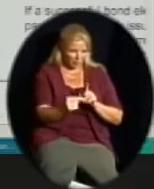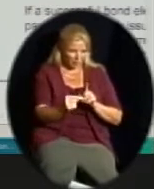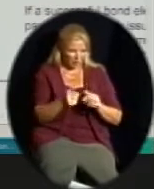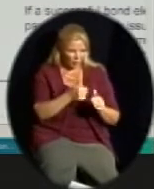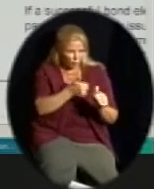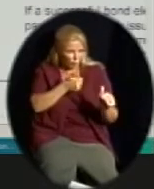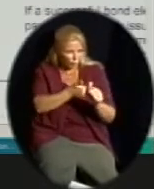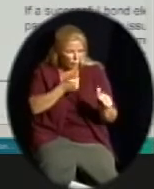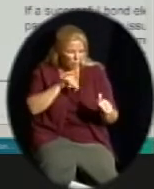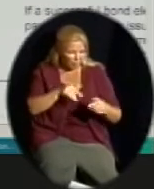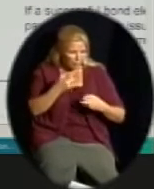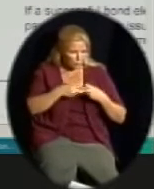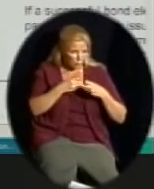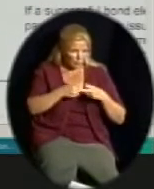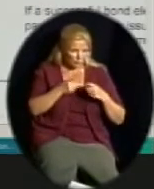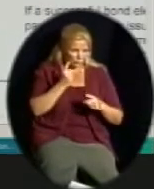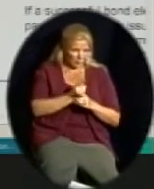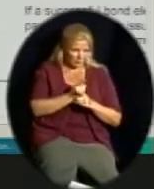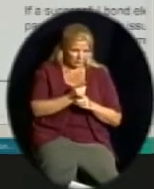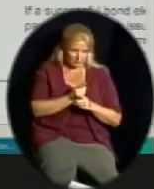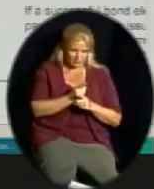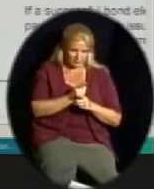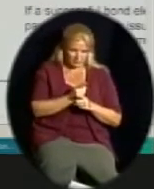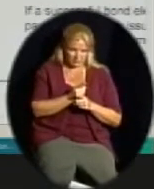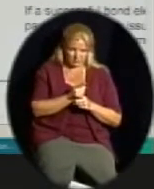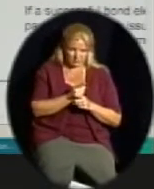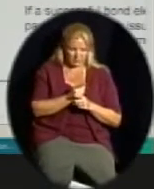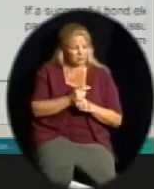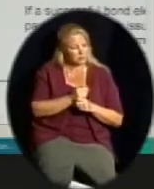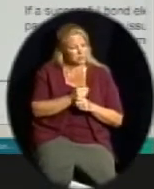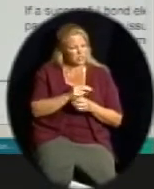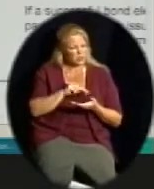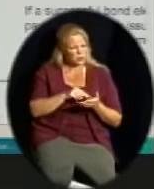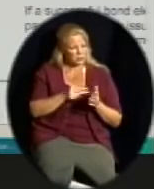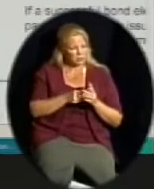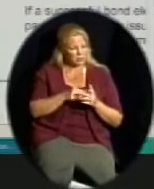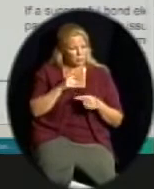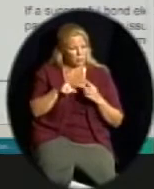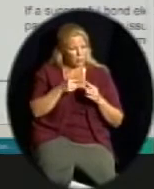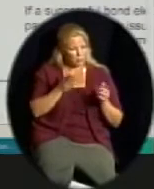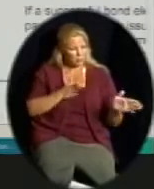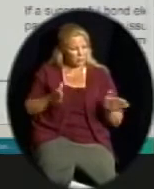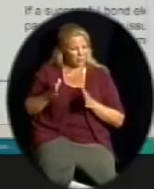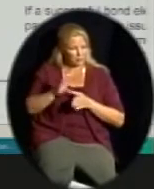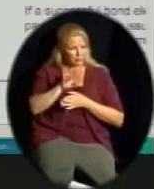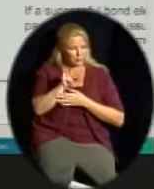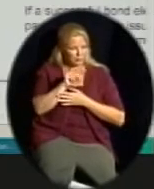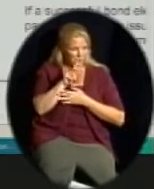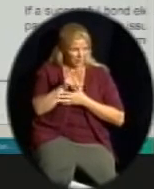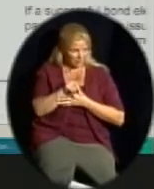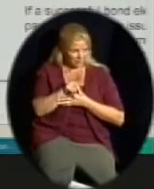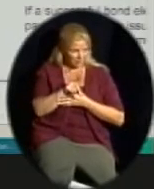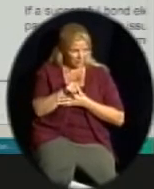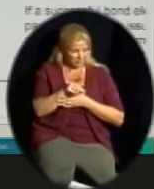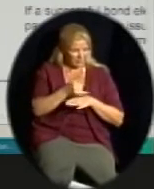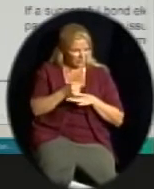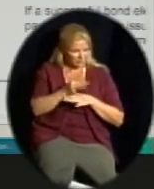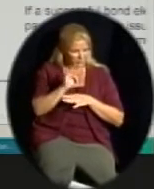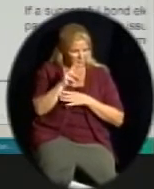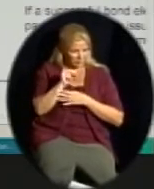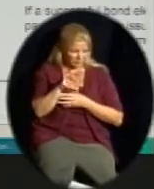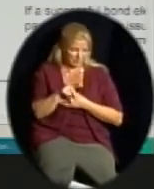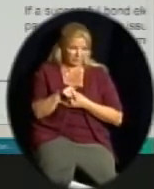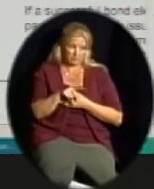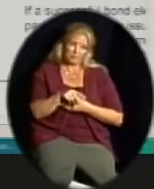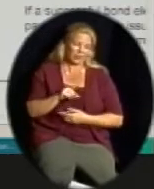In planning for the bond and interest fund to have appropriate enough levels of cash to make those payments, there's